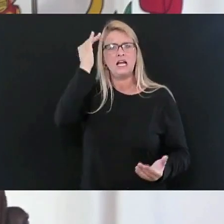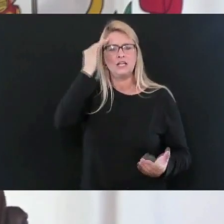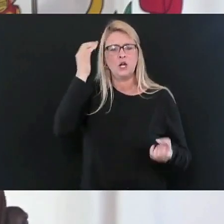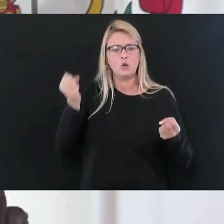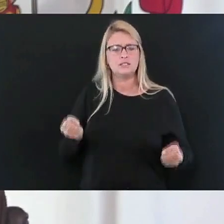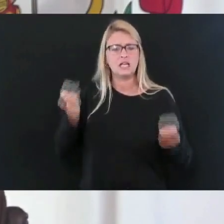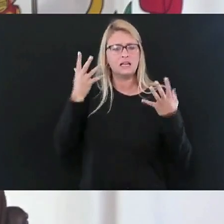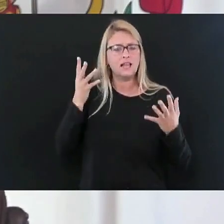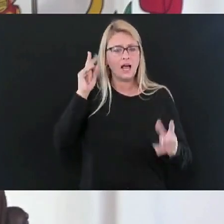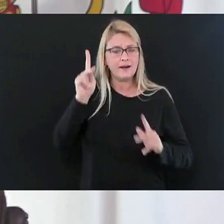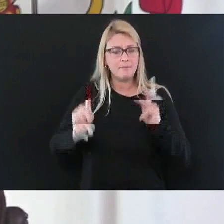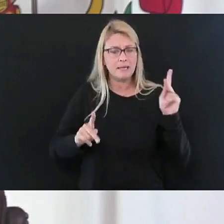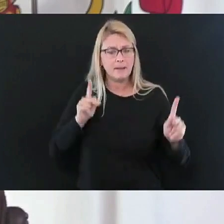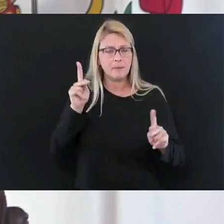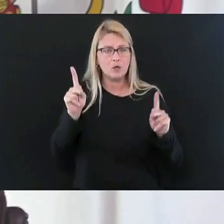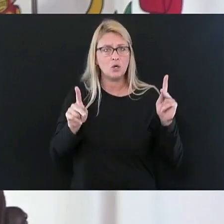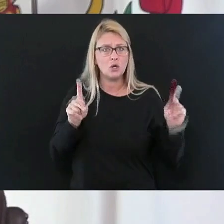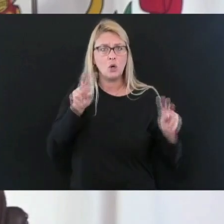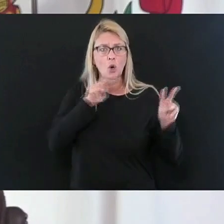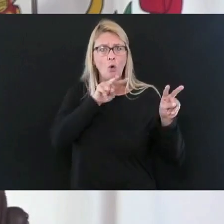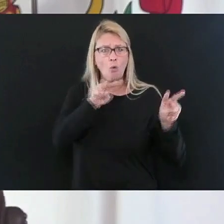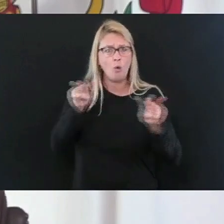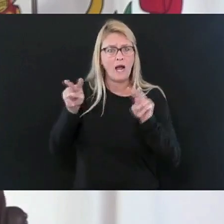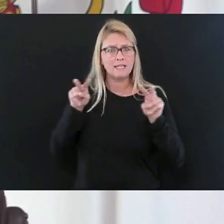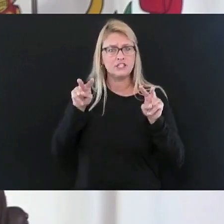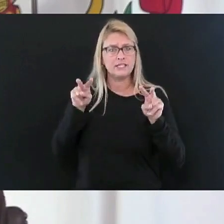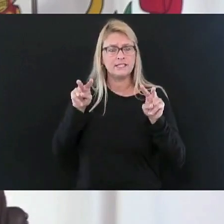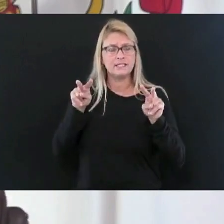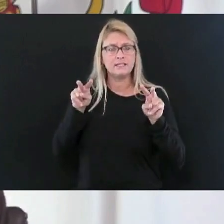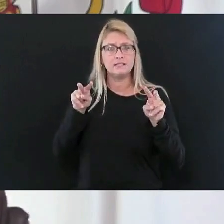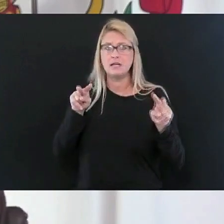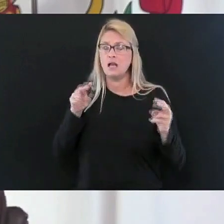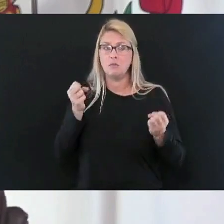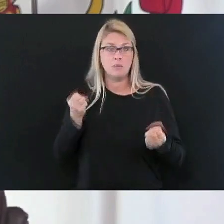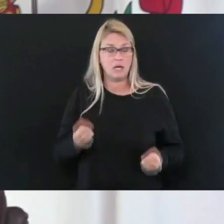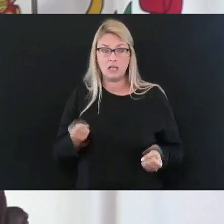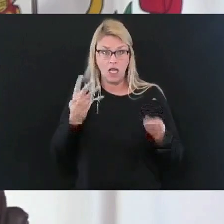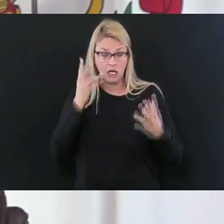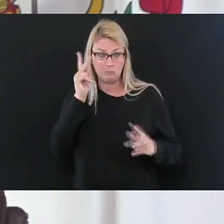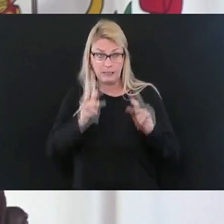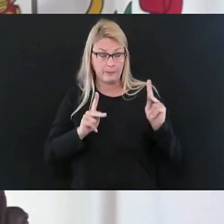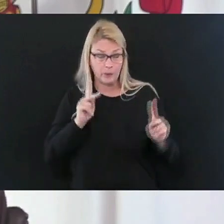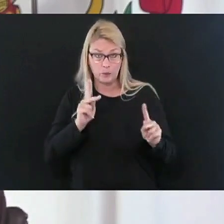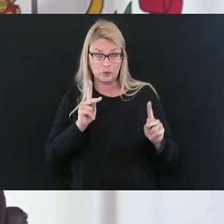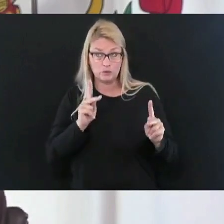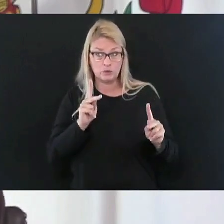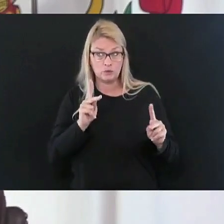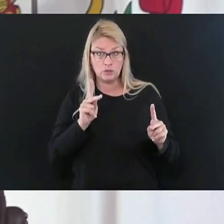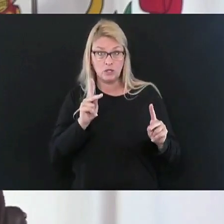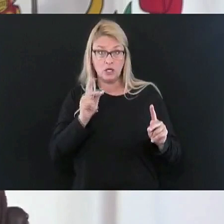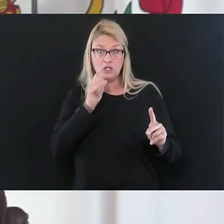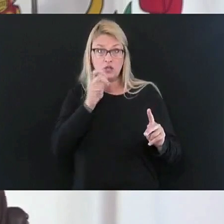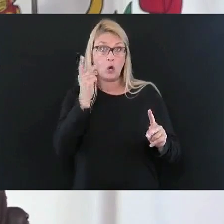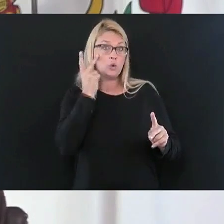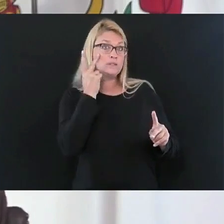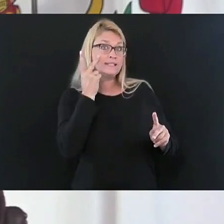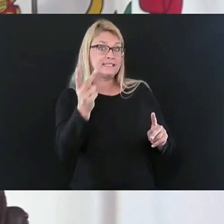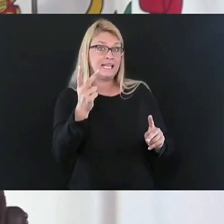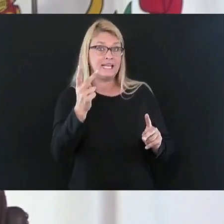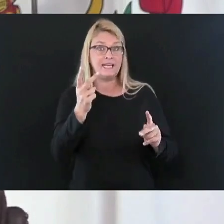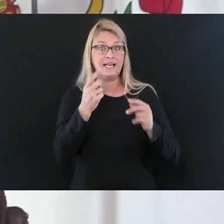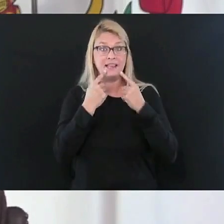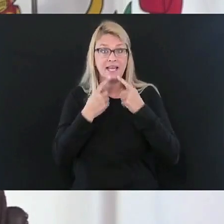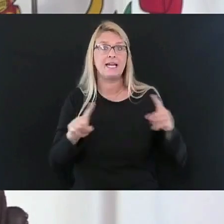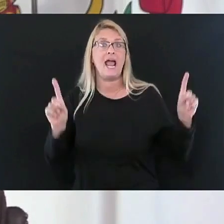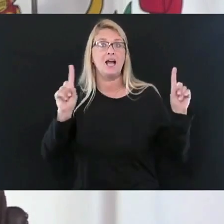are listening in and listening to me and everything, but a lot of people out there are not, you know, not getting the press releases from Pfizer and all this kind